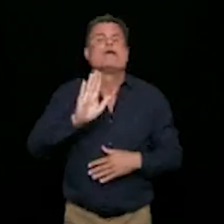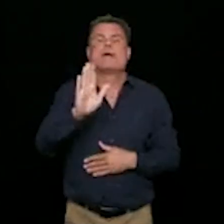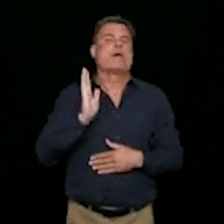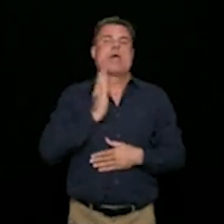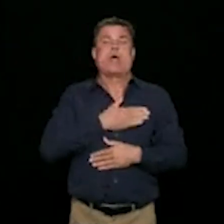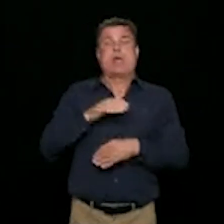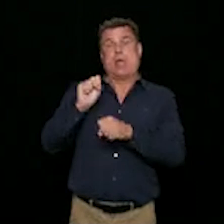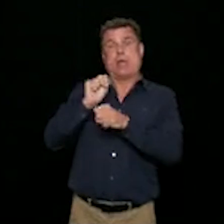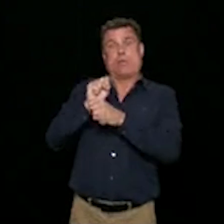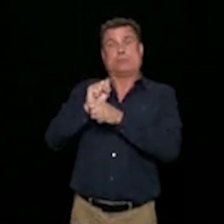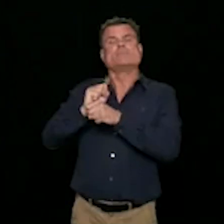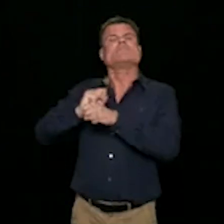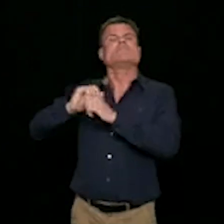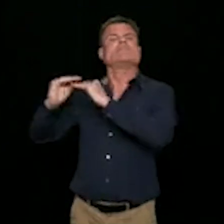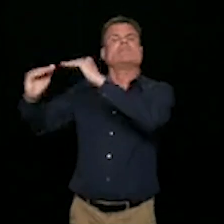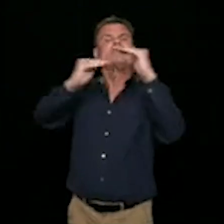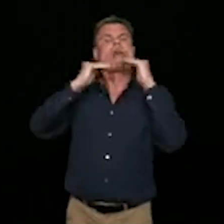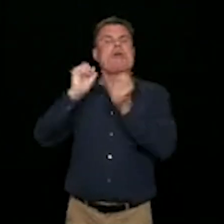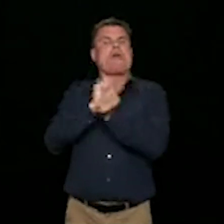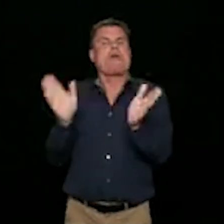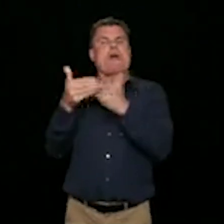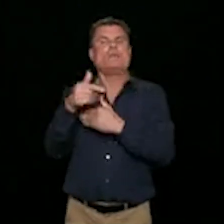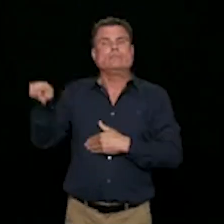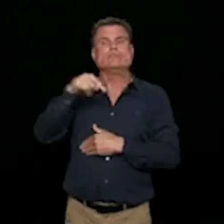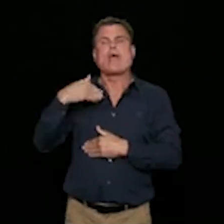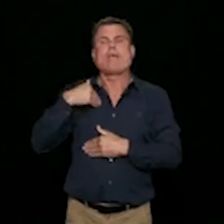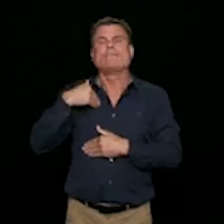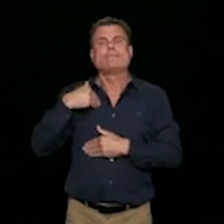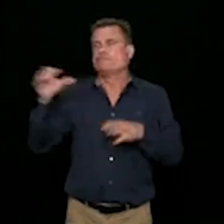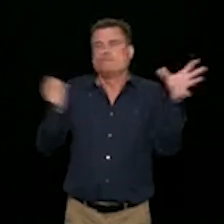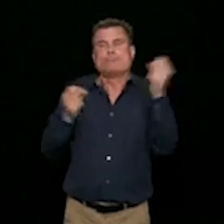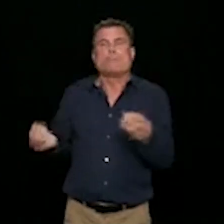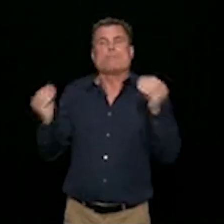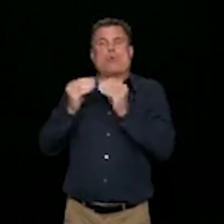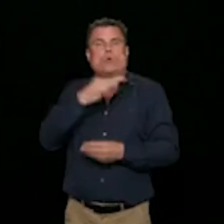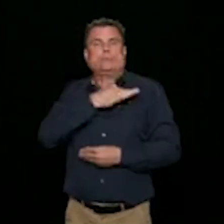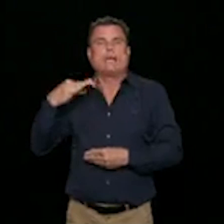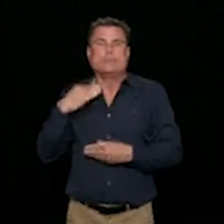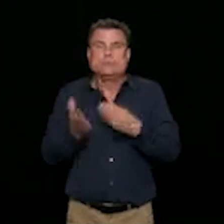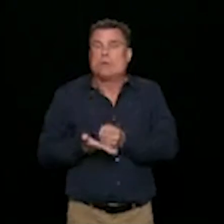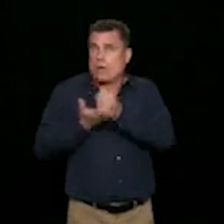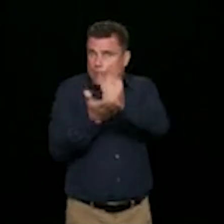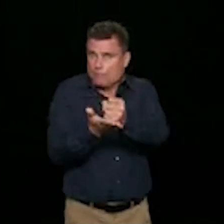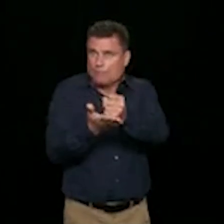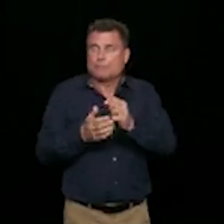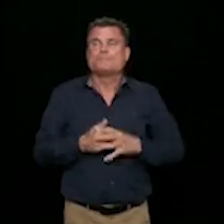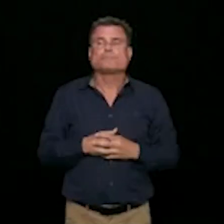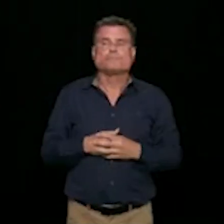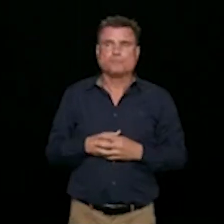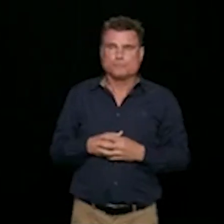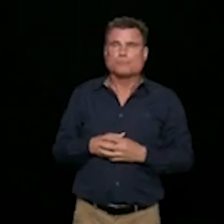the process or can't get help. The Employment Standard Branch has people who are ready to help answer any